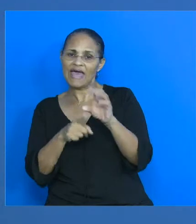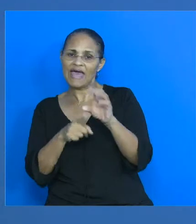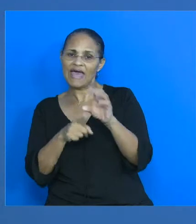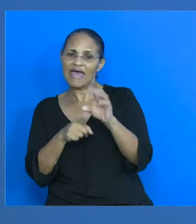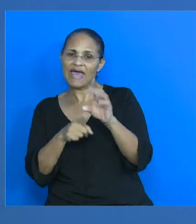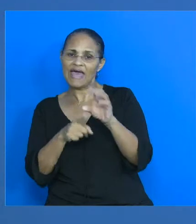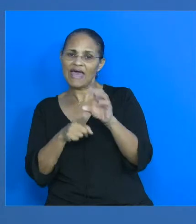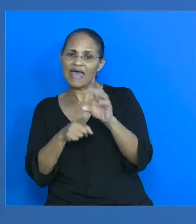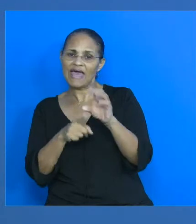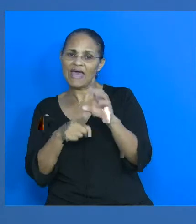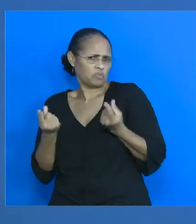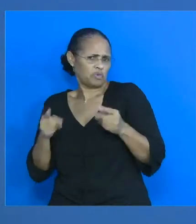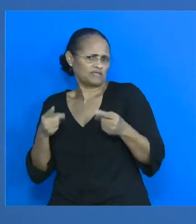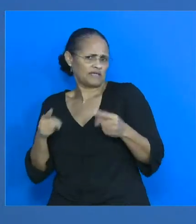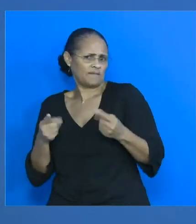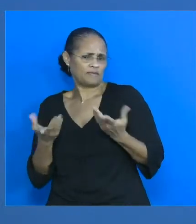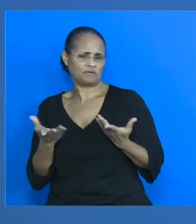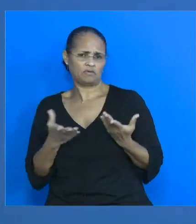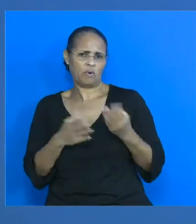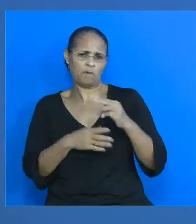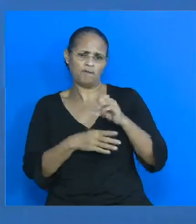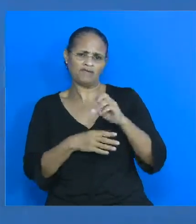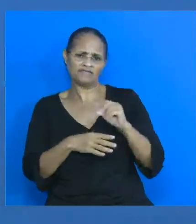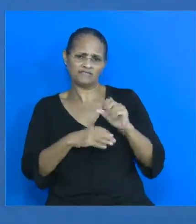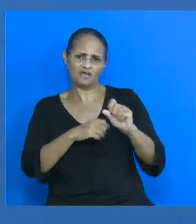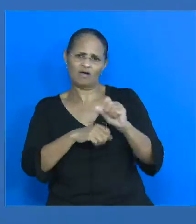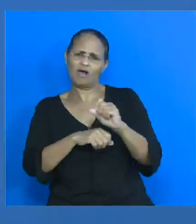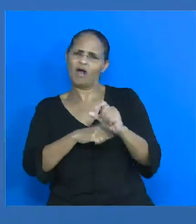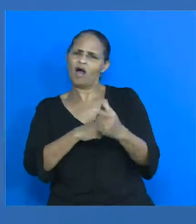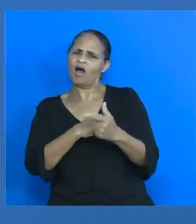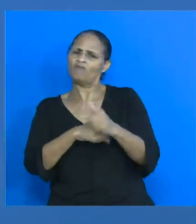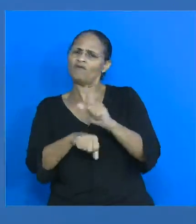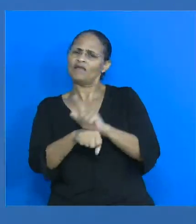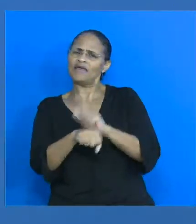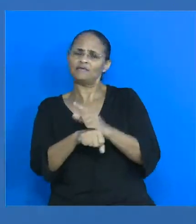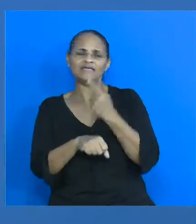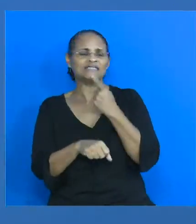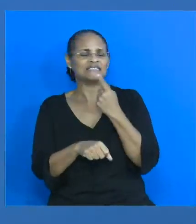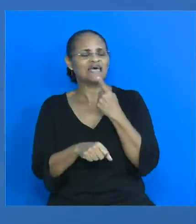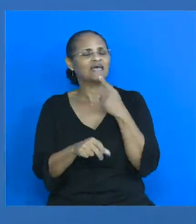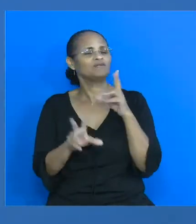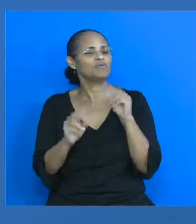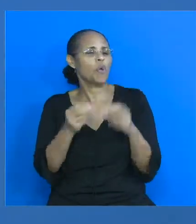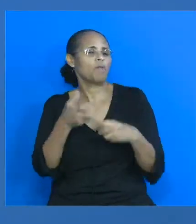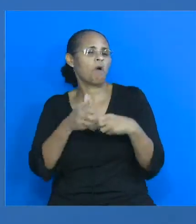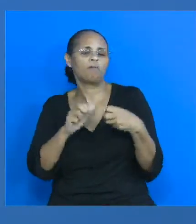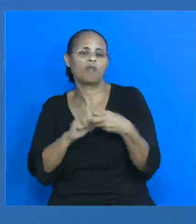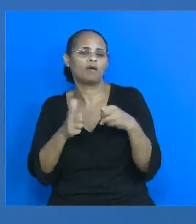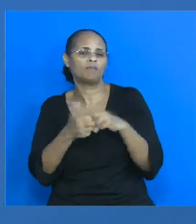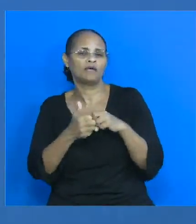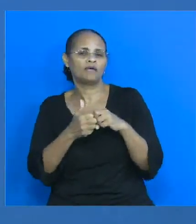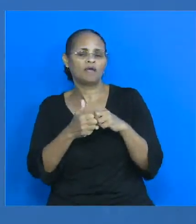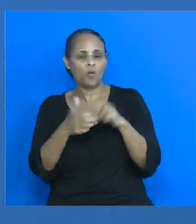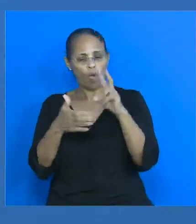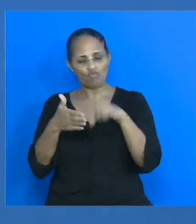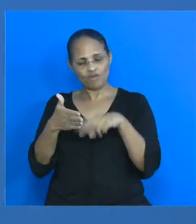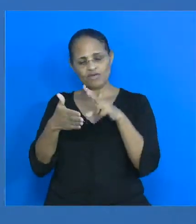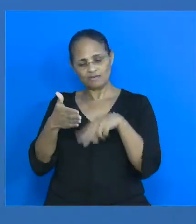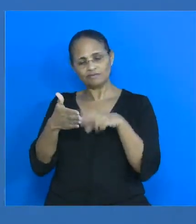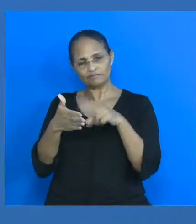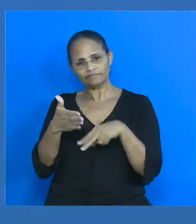movement there at all? I know it's Minister of Labour, but perhaps you're aware. No problem. Cabinet works all the time. Minister of Labour reading email from right